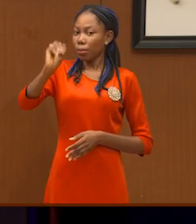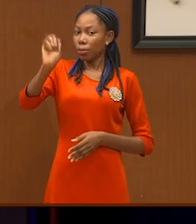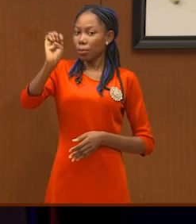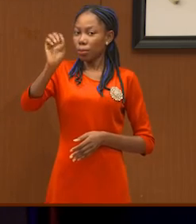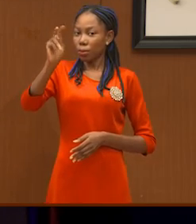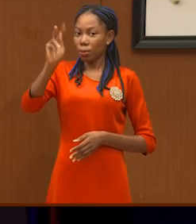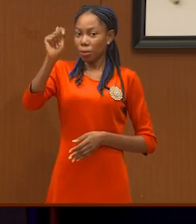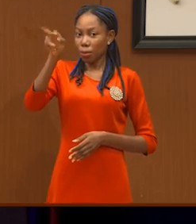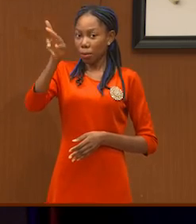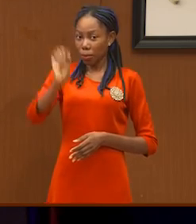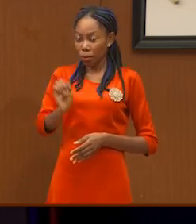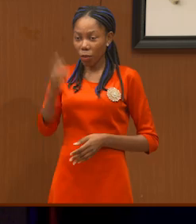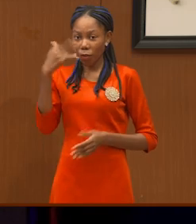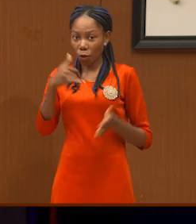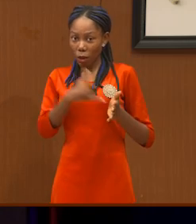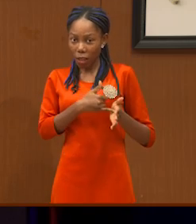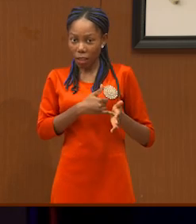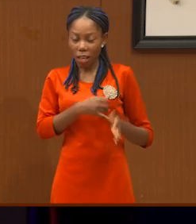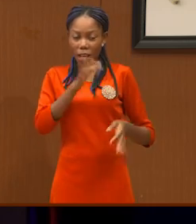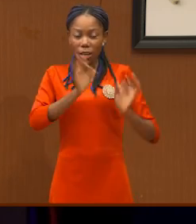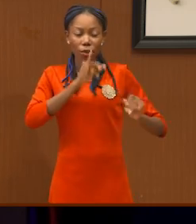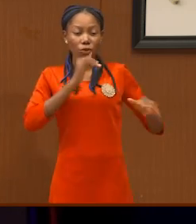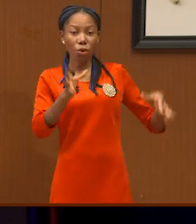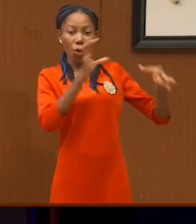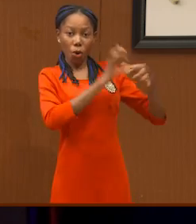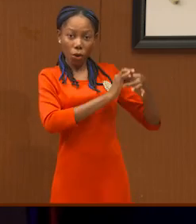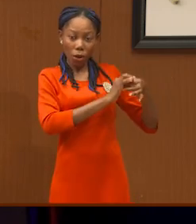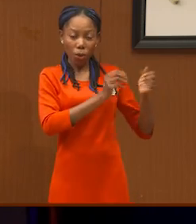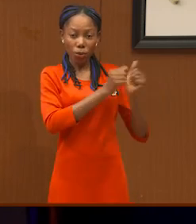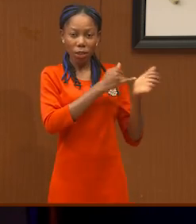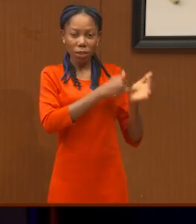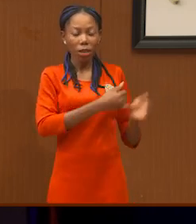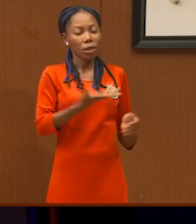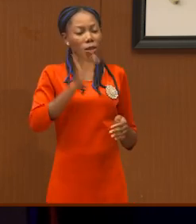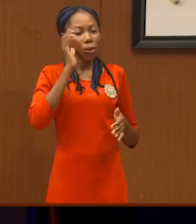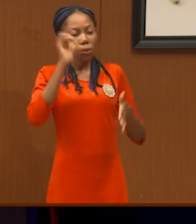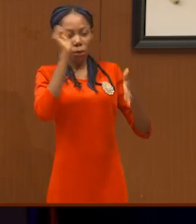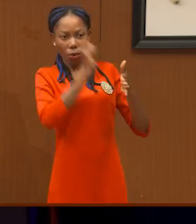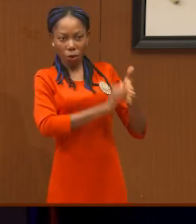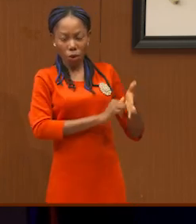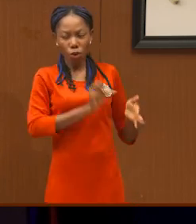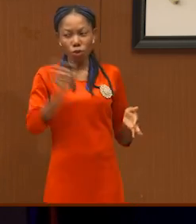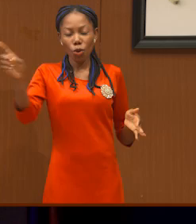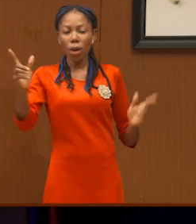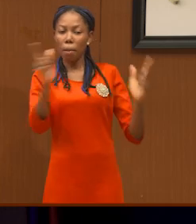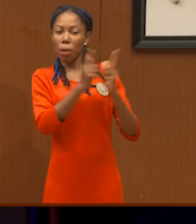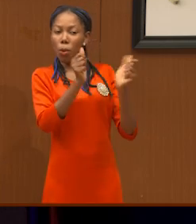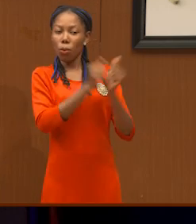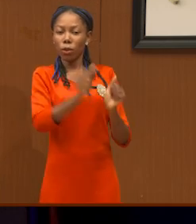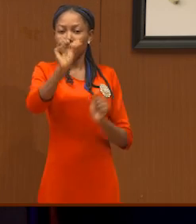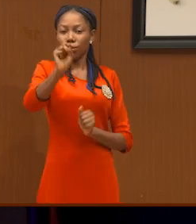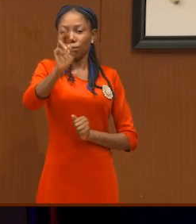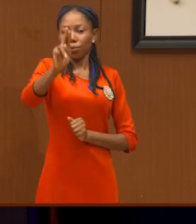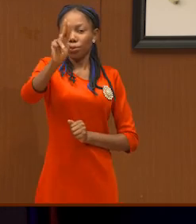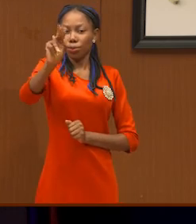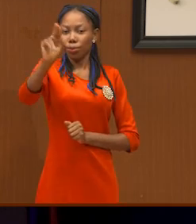connected, he will disconnect us even from the regular estimation the NEPA is giving us. Okay. So I ran to Sonny. I said, see, can